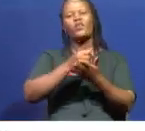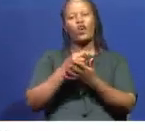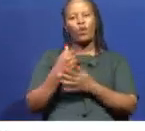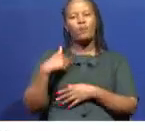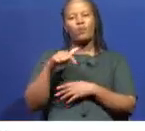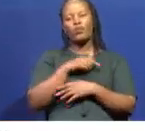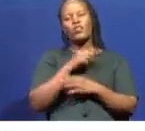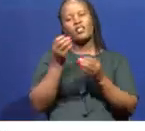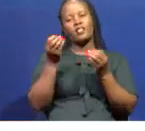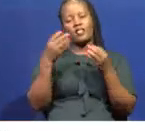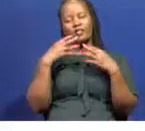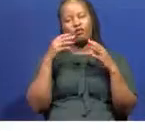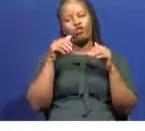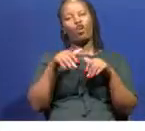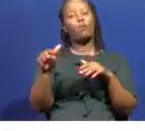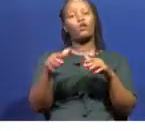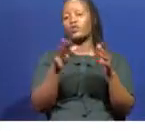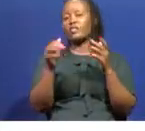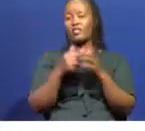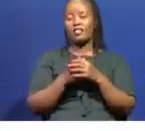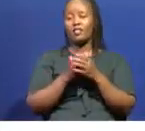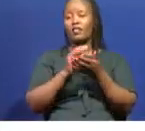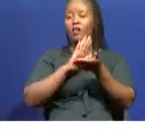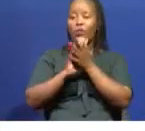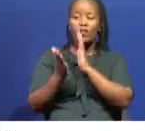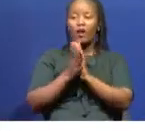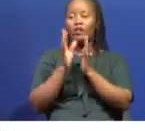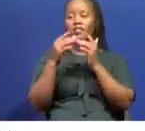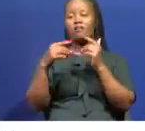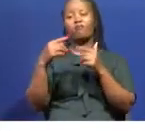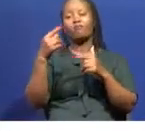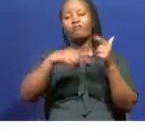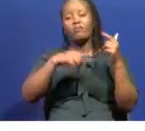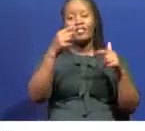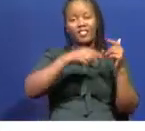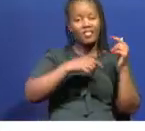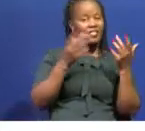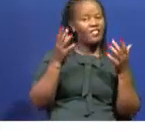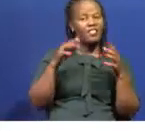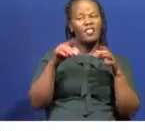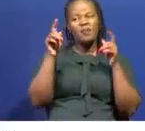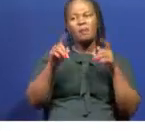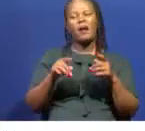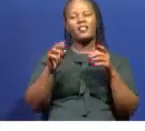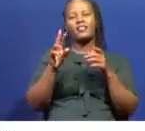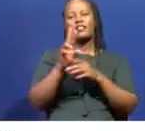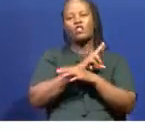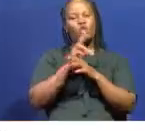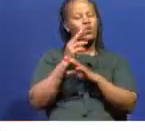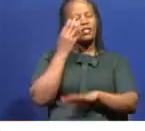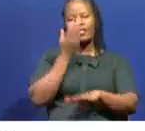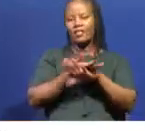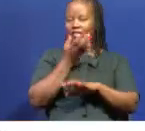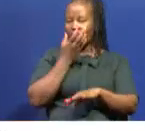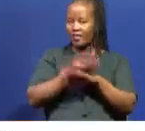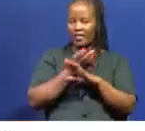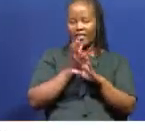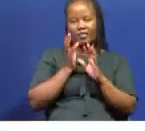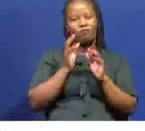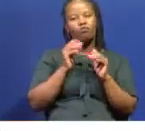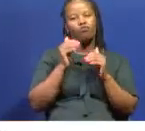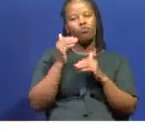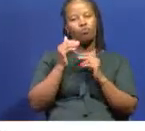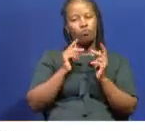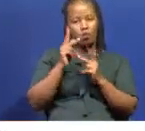a platform, because without these tours, you have to go the longer, most difficult route to get to that international